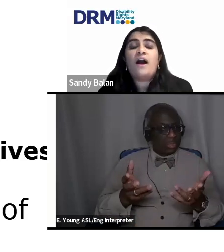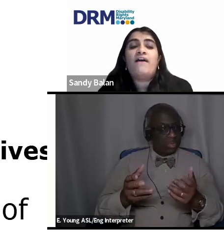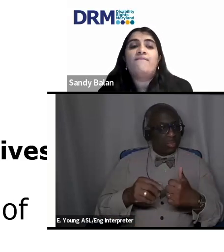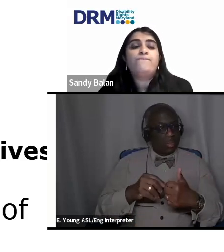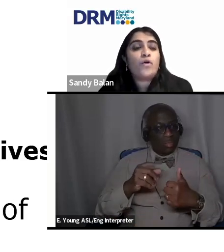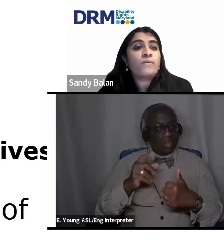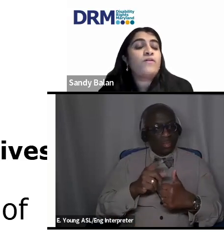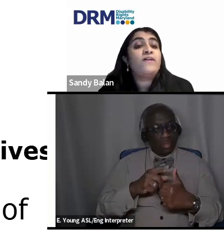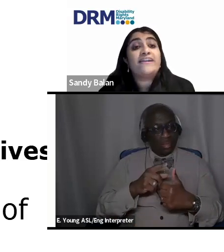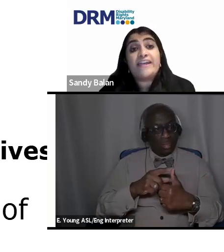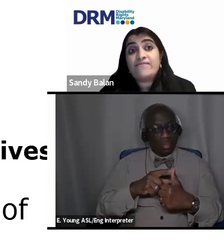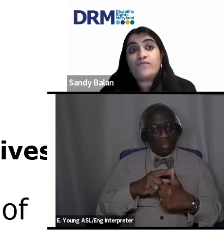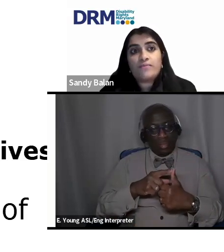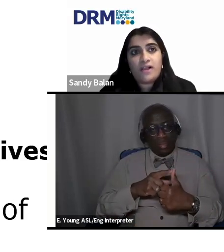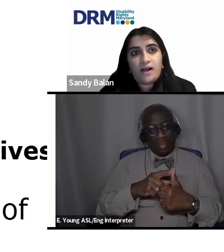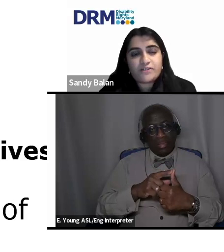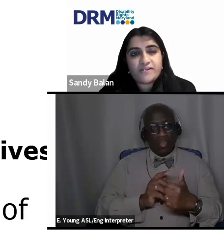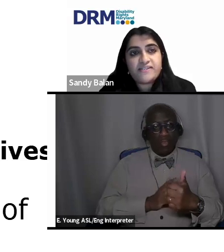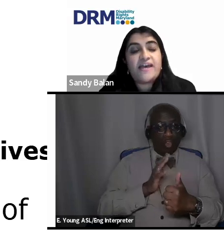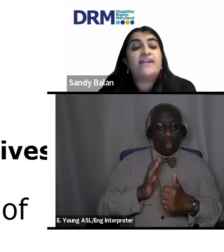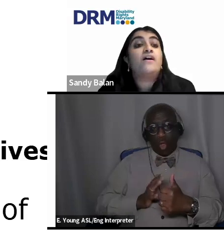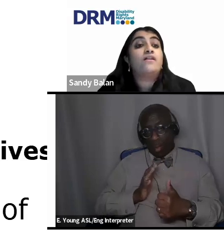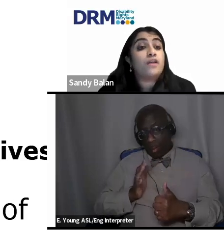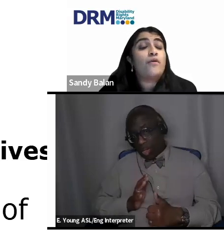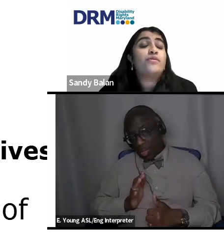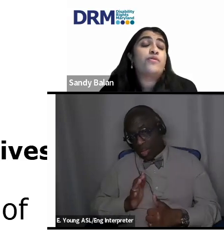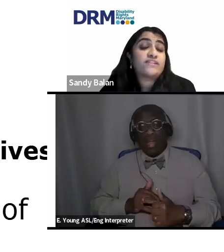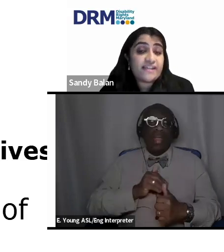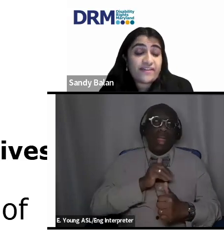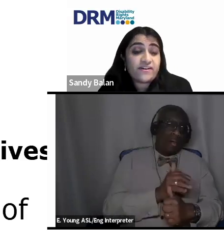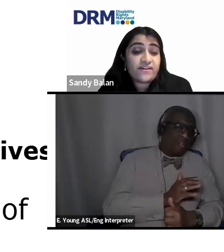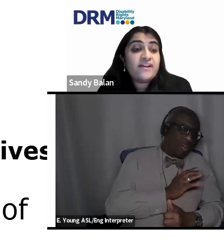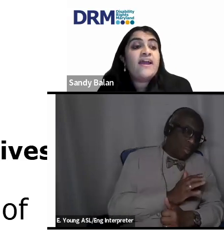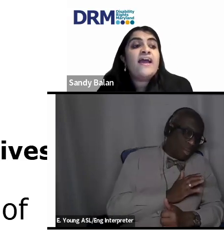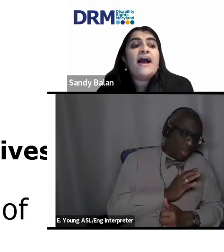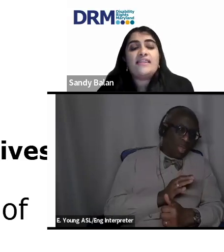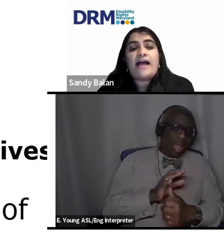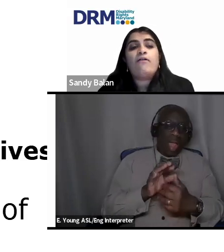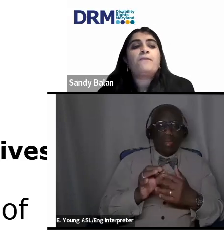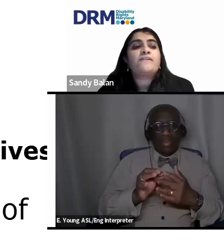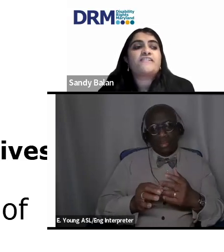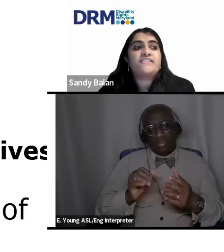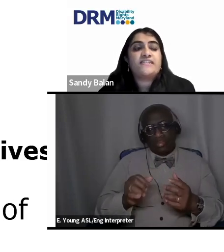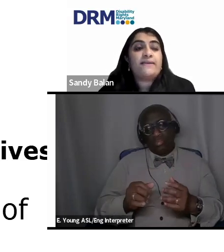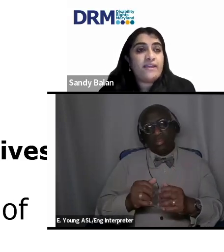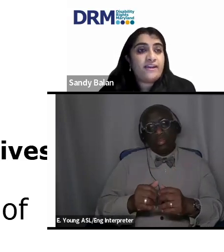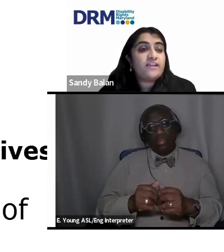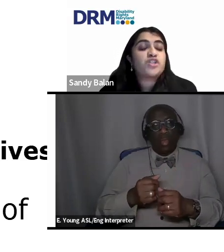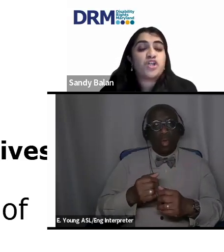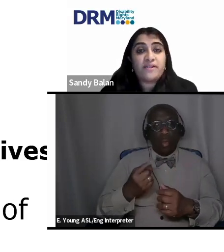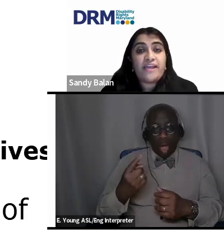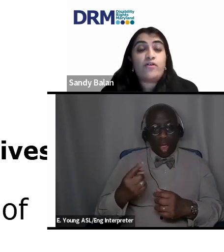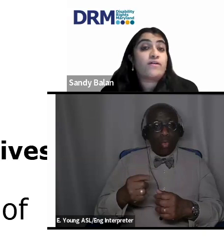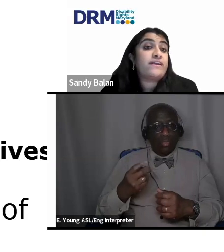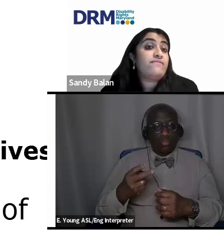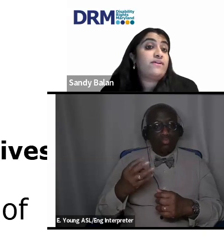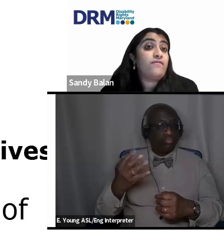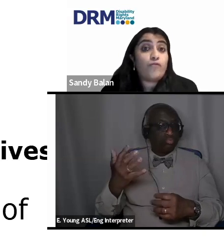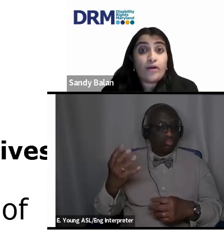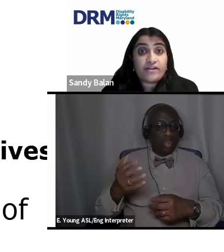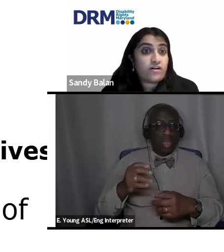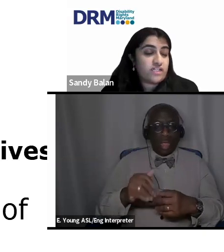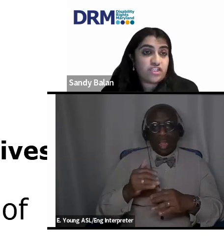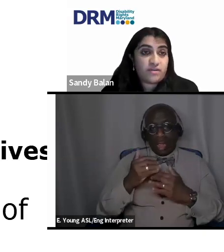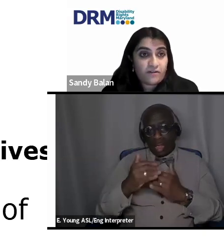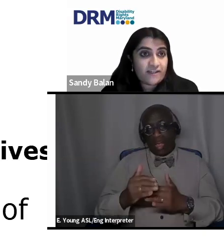are formal and informal options that alone or together allow a person to limit, terminate, or